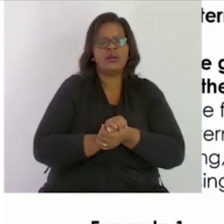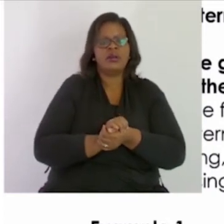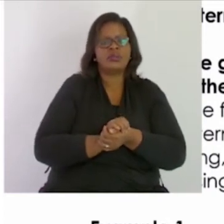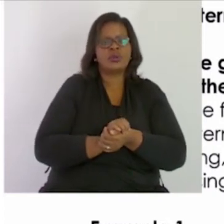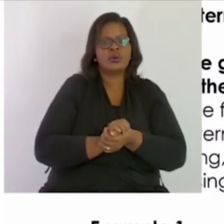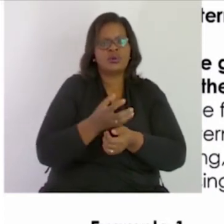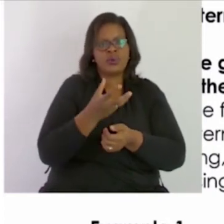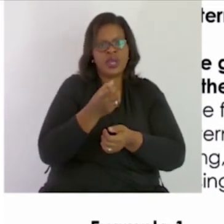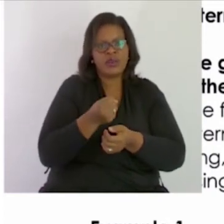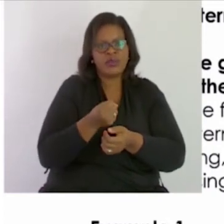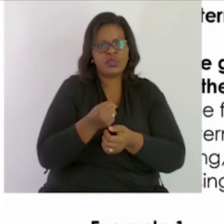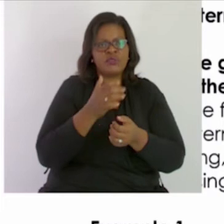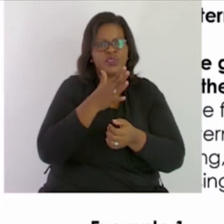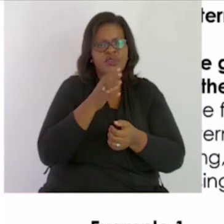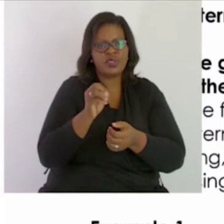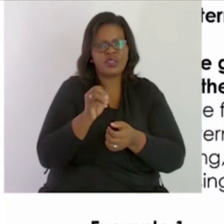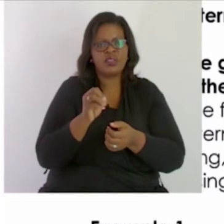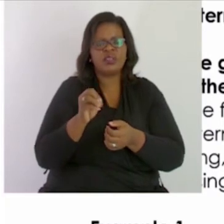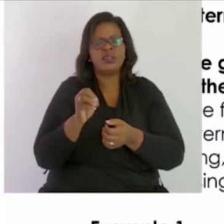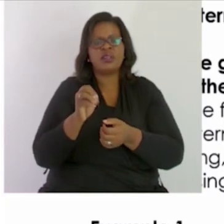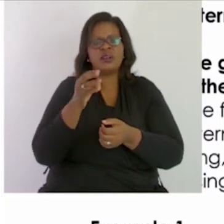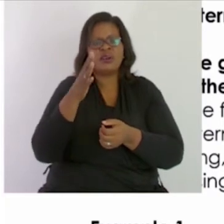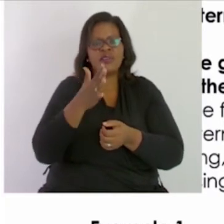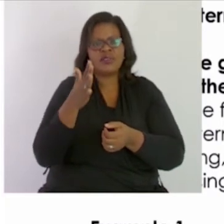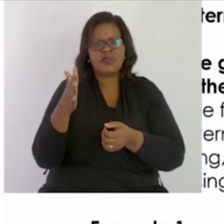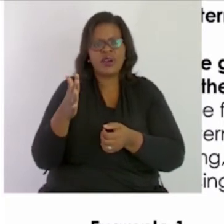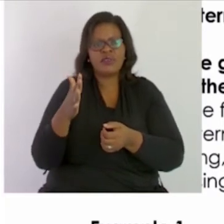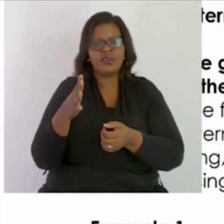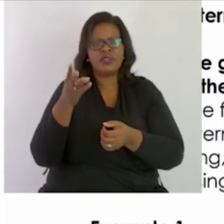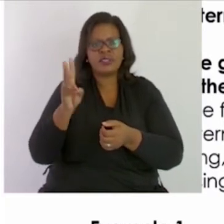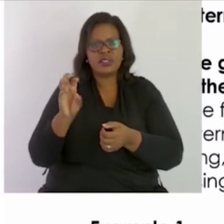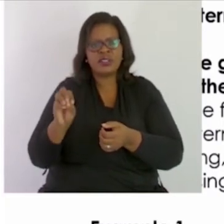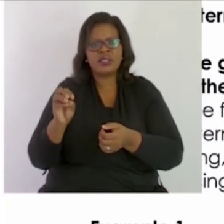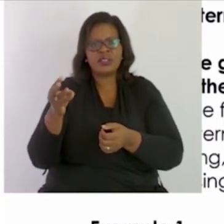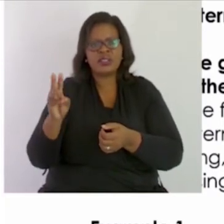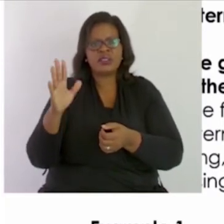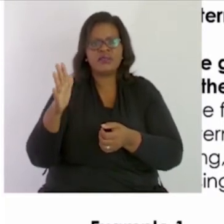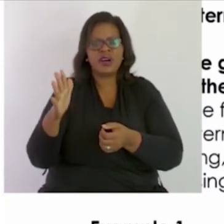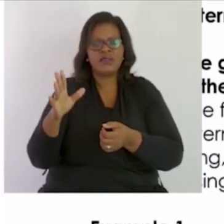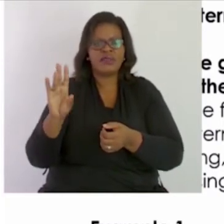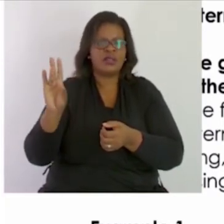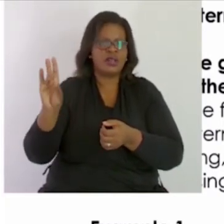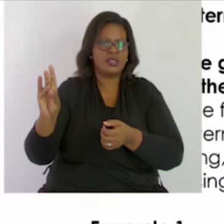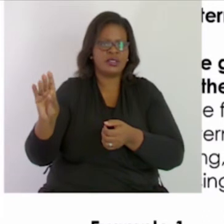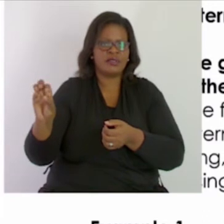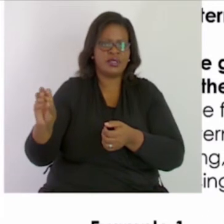50, 55, 60, 65, and 70.